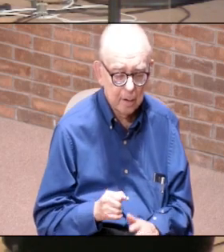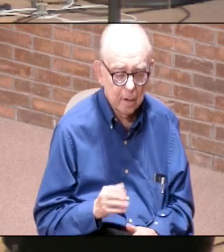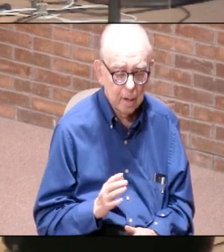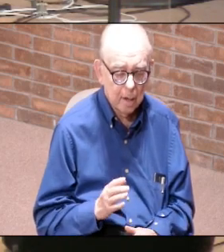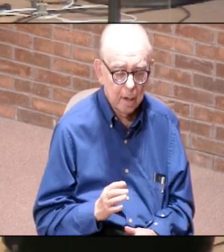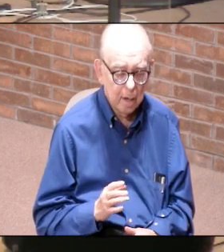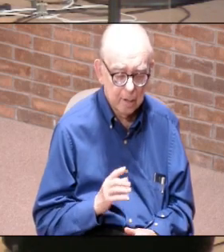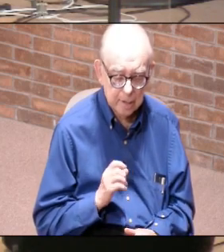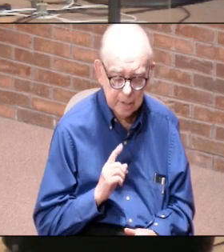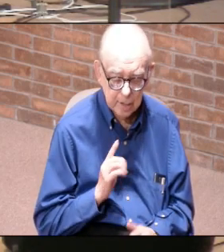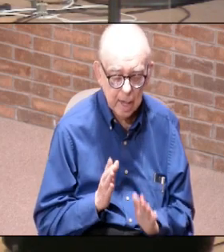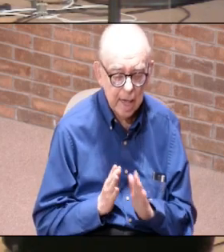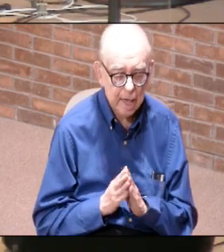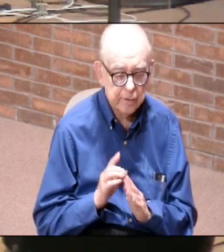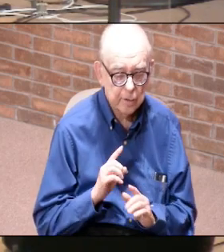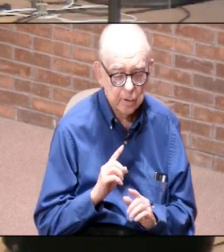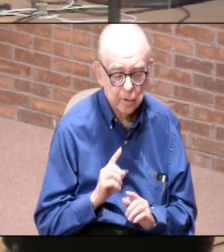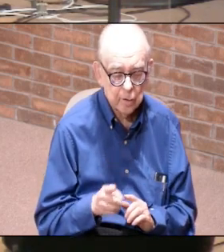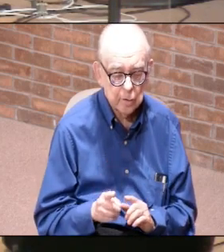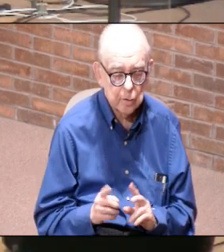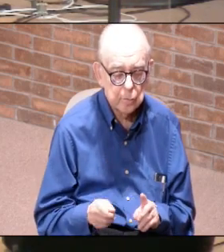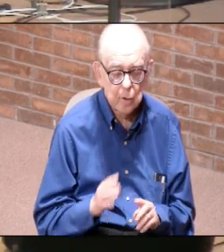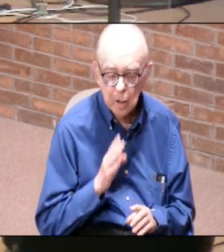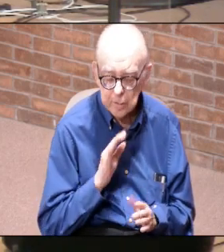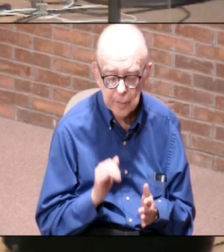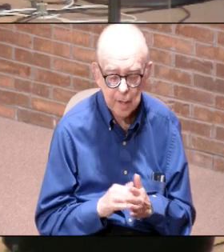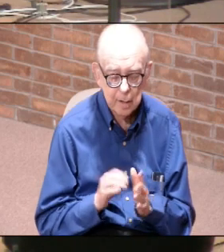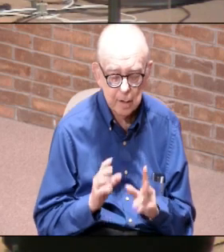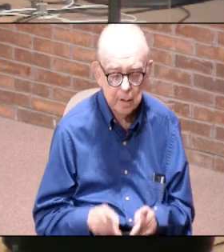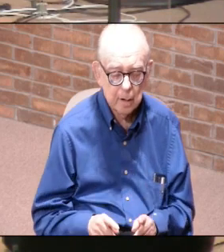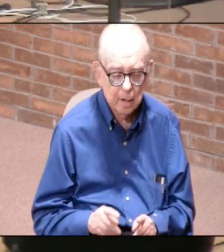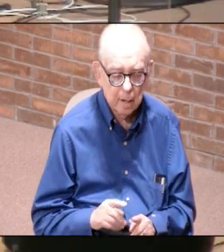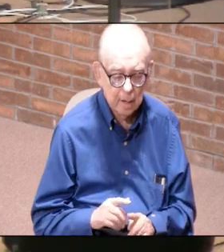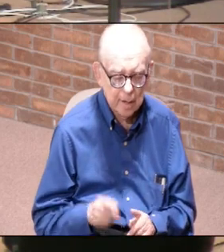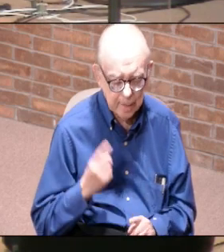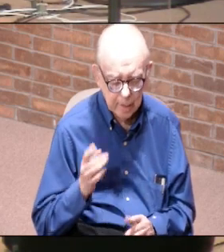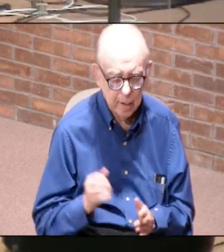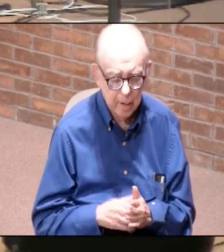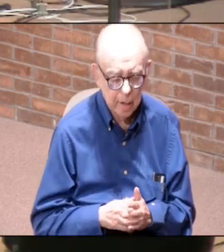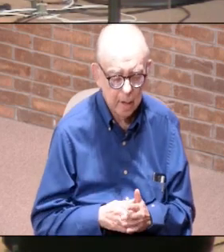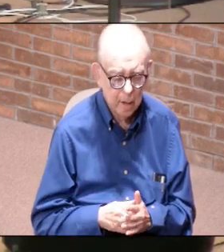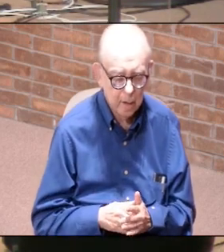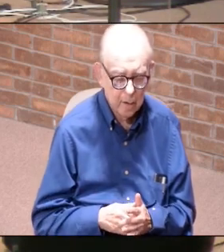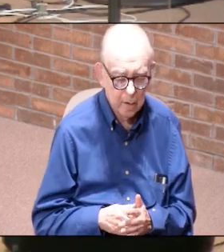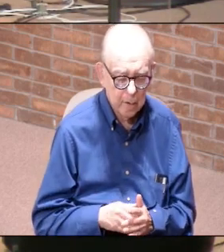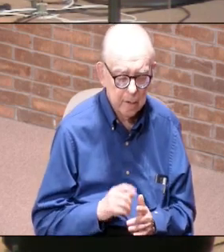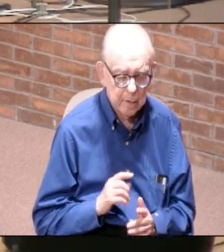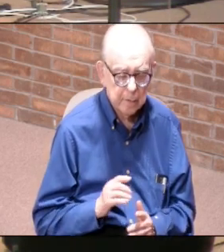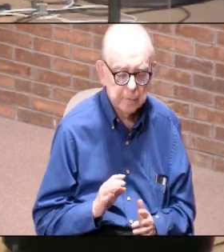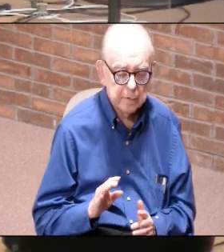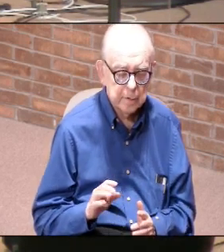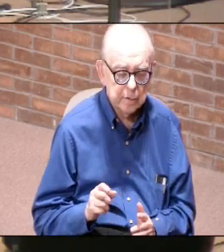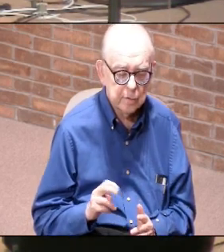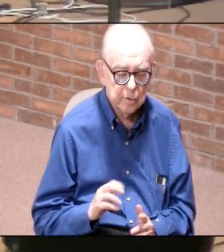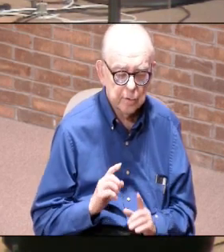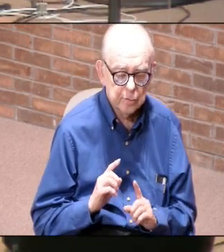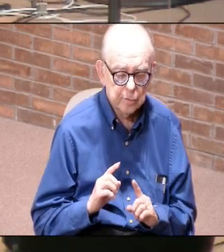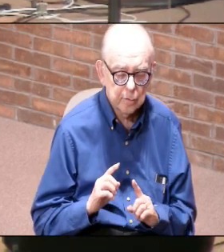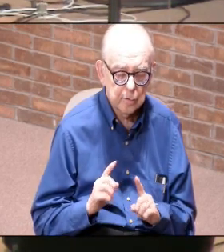God is asking you to go and talk to. But think about, he's going to a whole city.